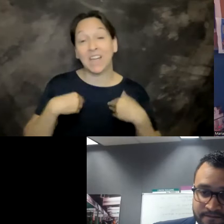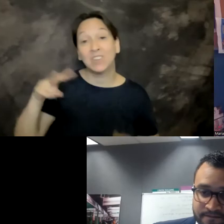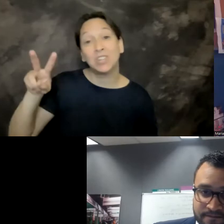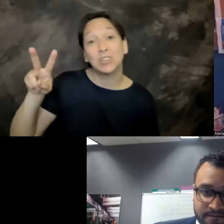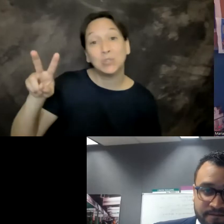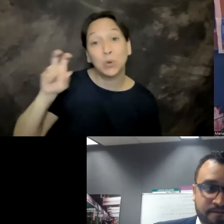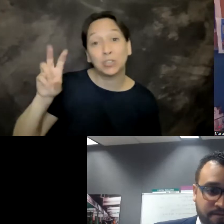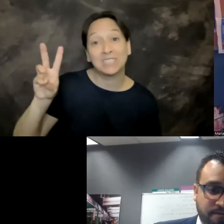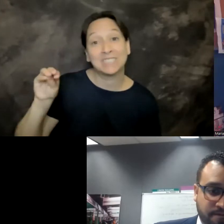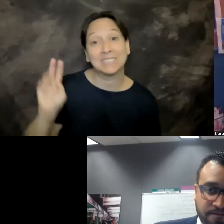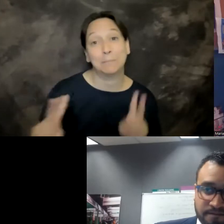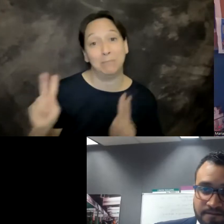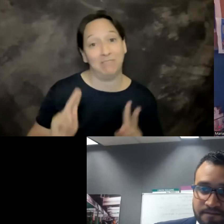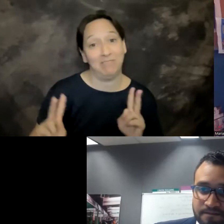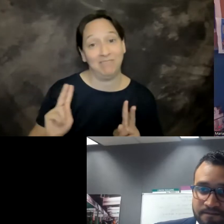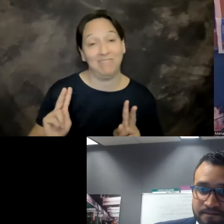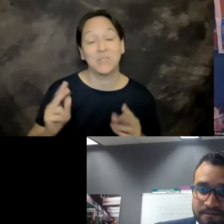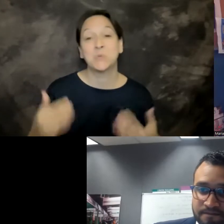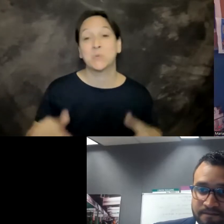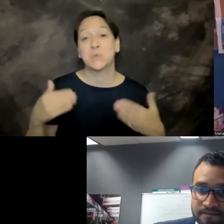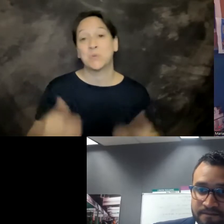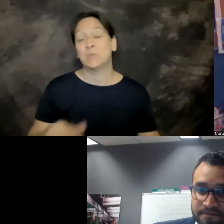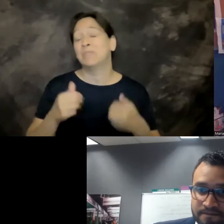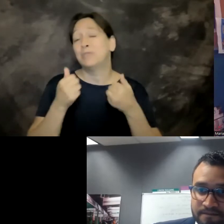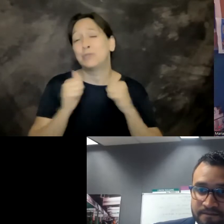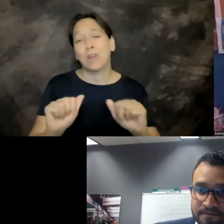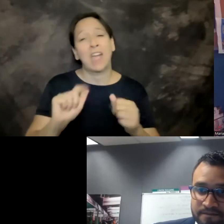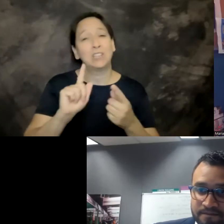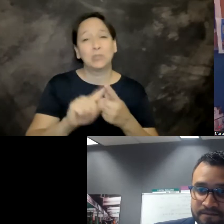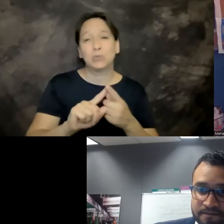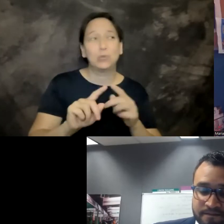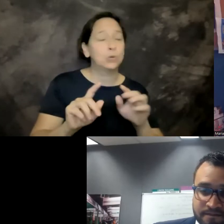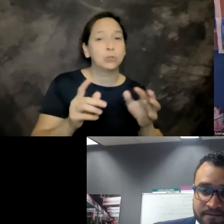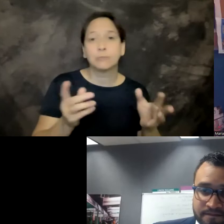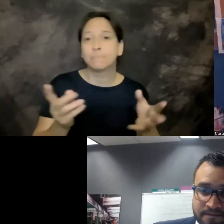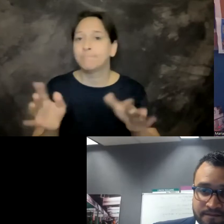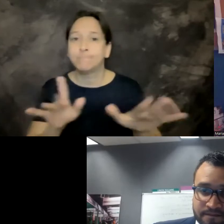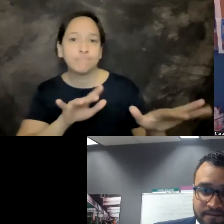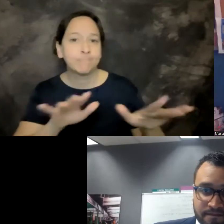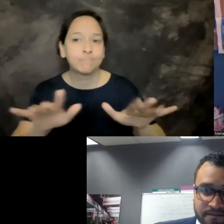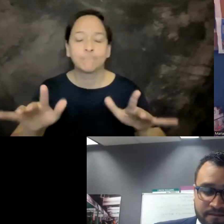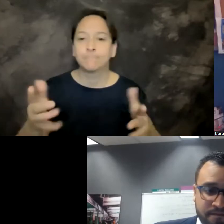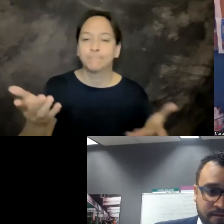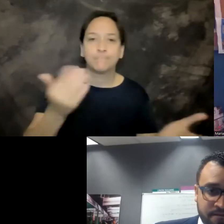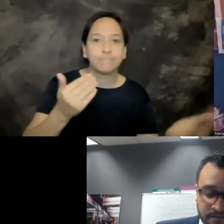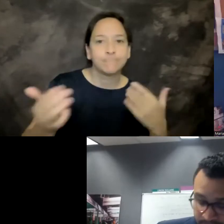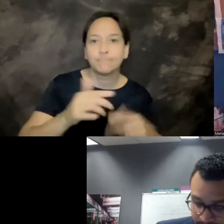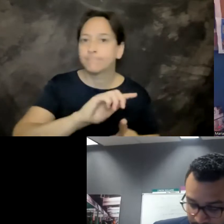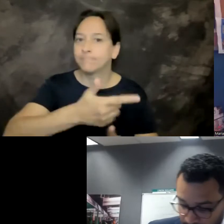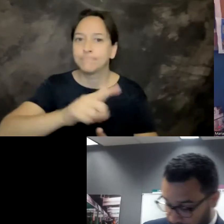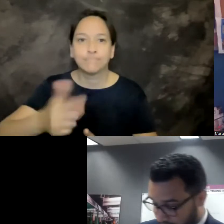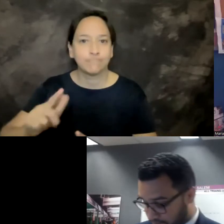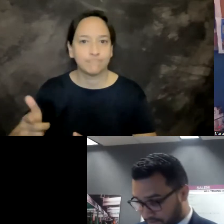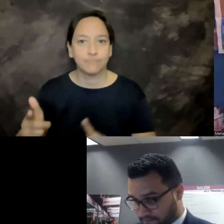do our best to moderate the different questions that are on. Right now, I'm gonna focus, instead of